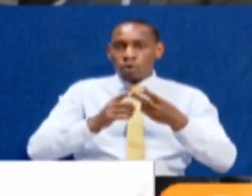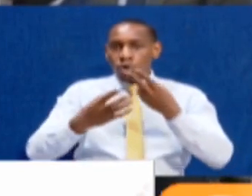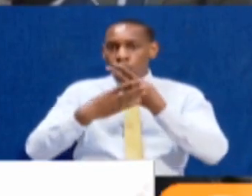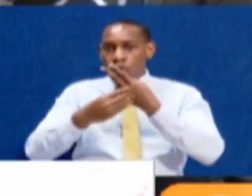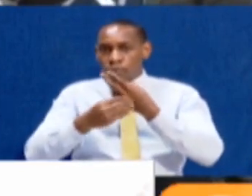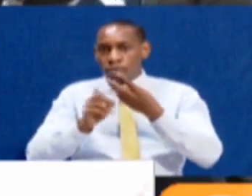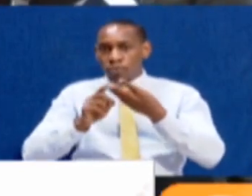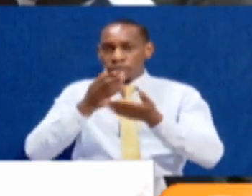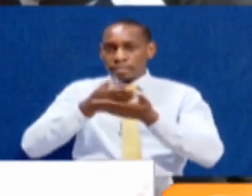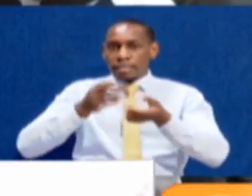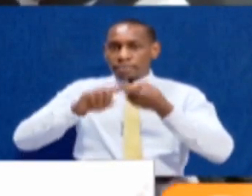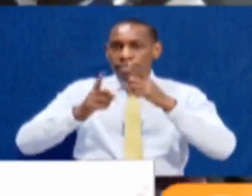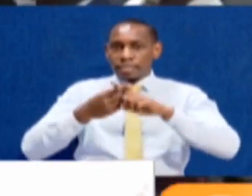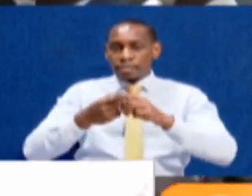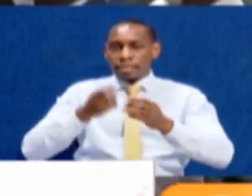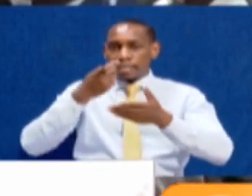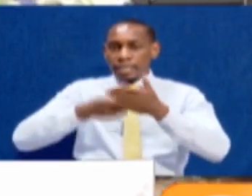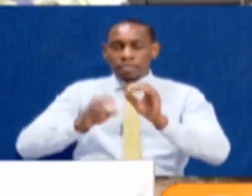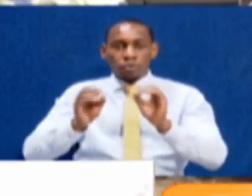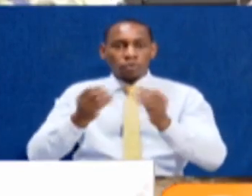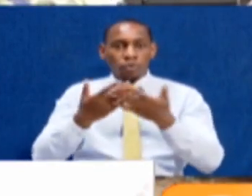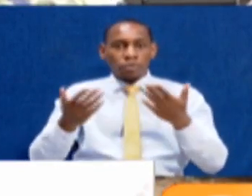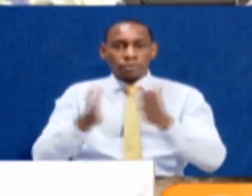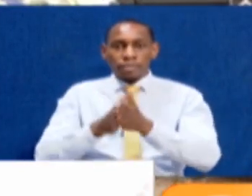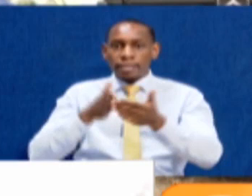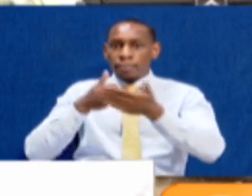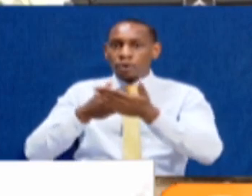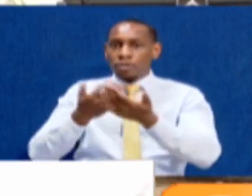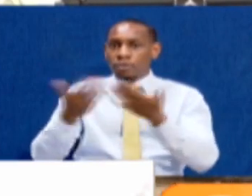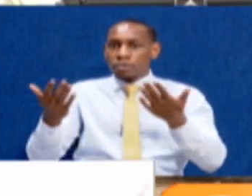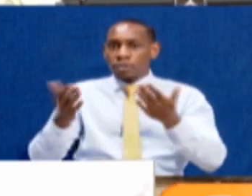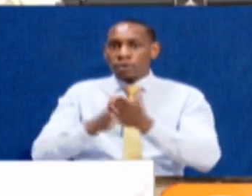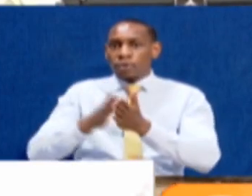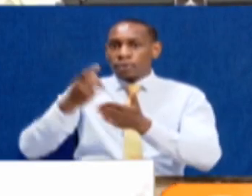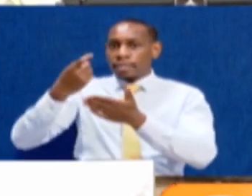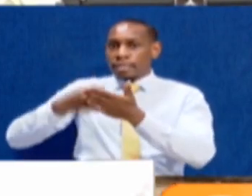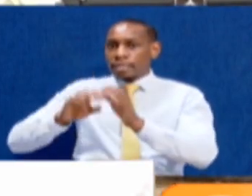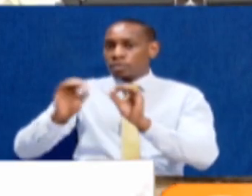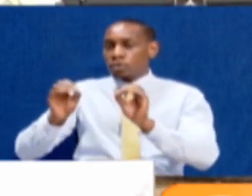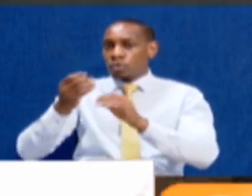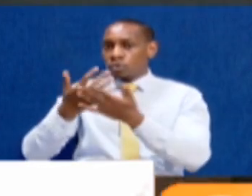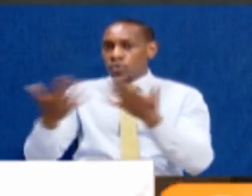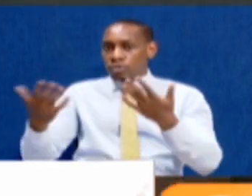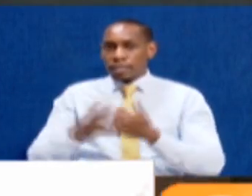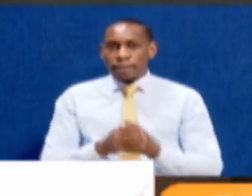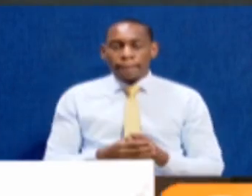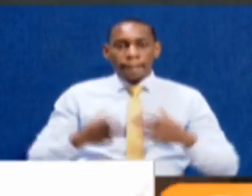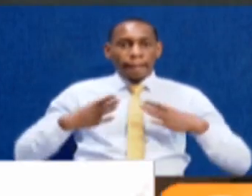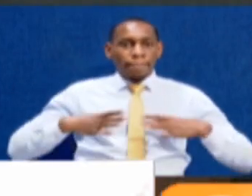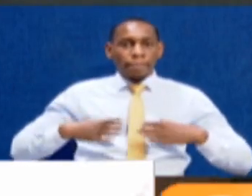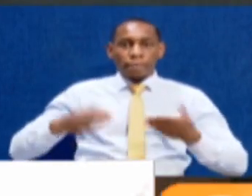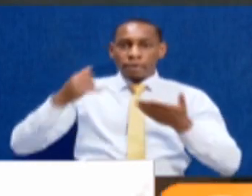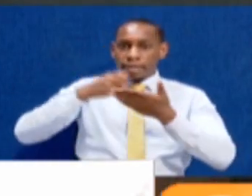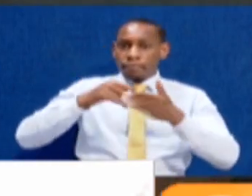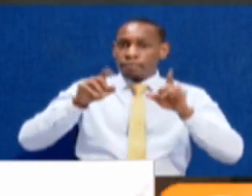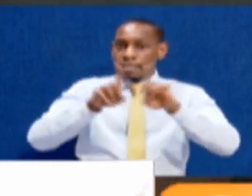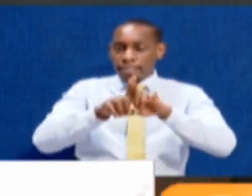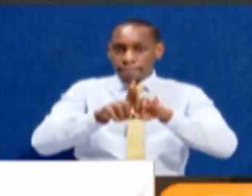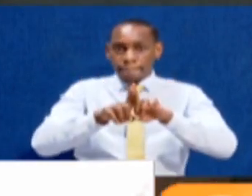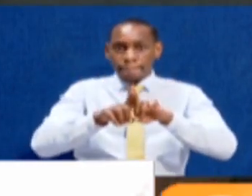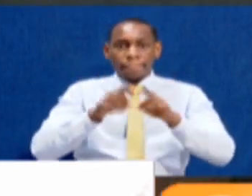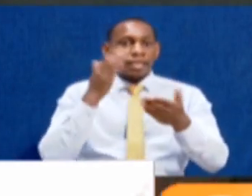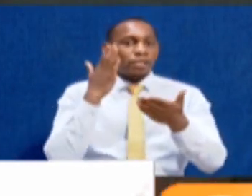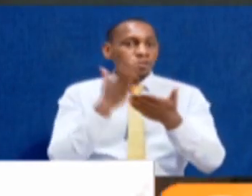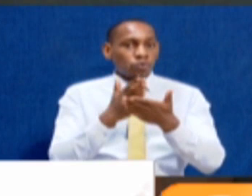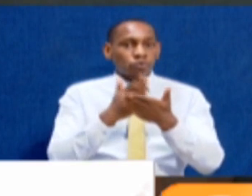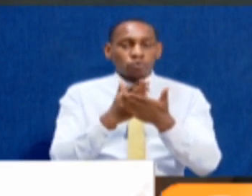piracy, substandard goods, unaccustomed goods, restricted goods, and unexcised goods. The people who are involved in this